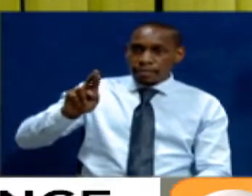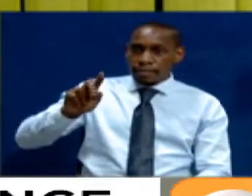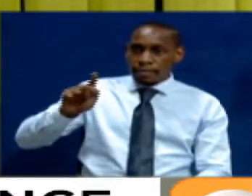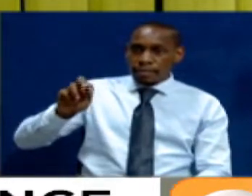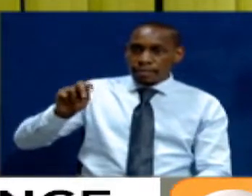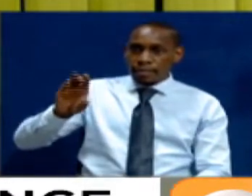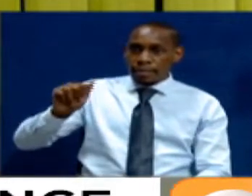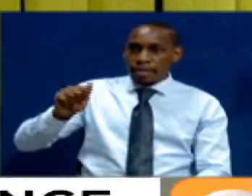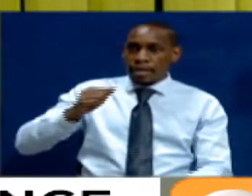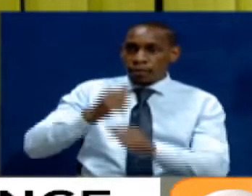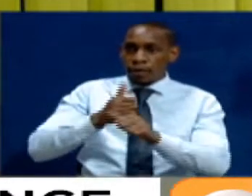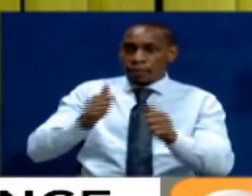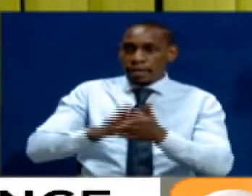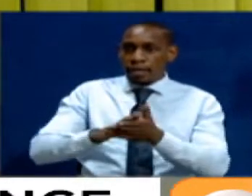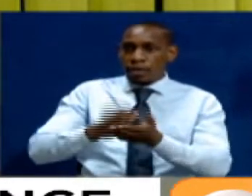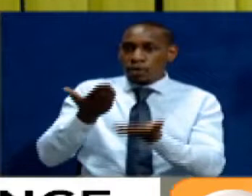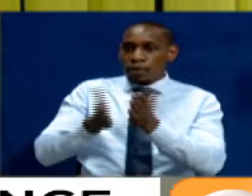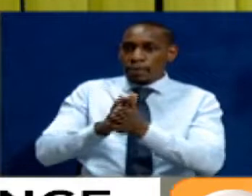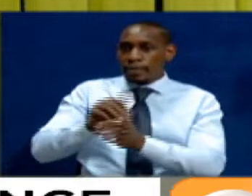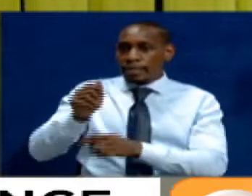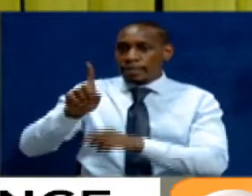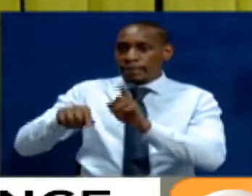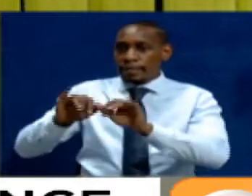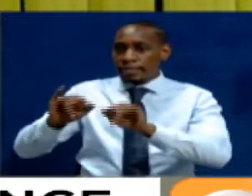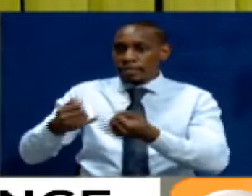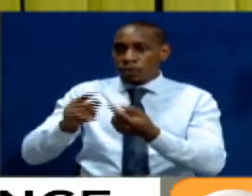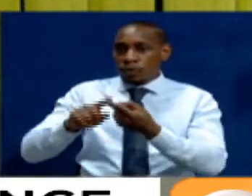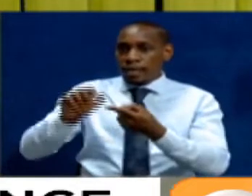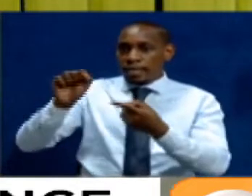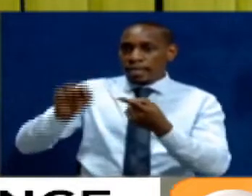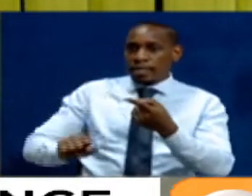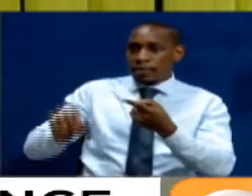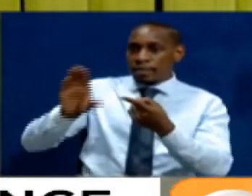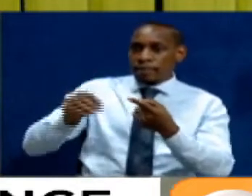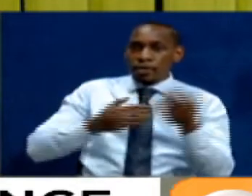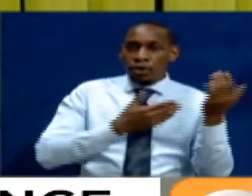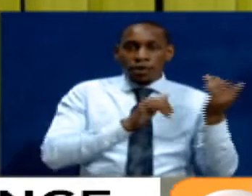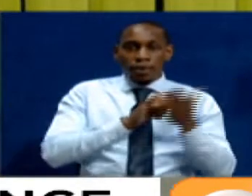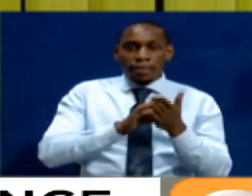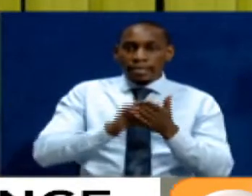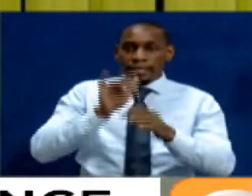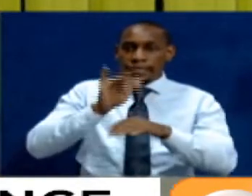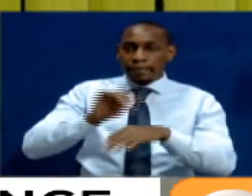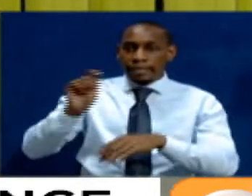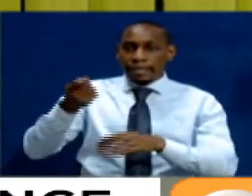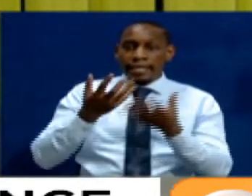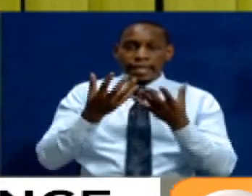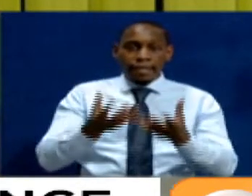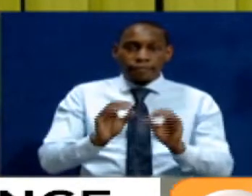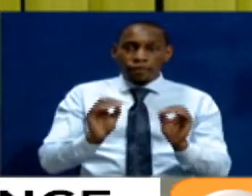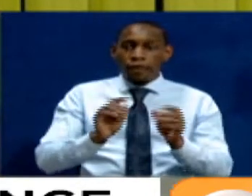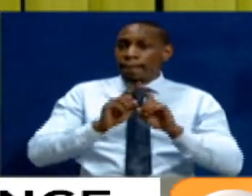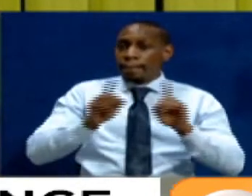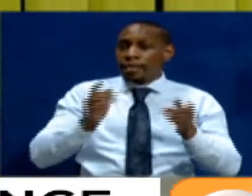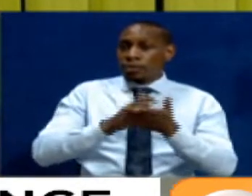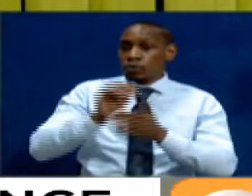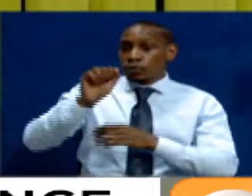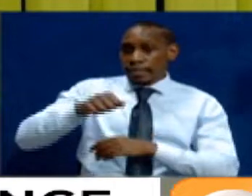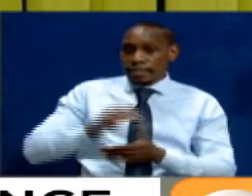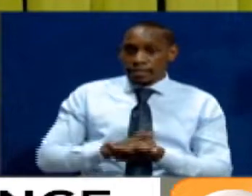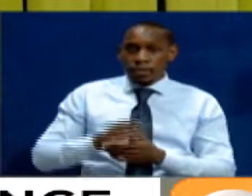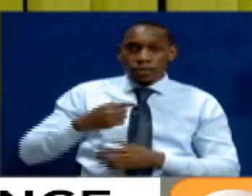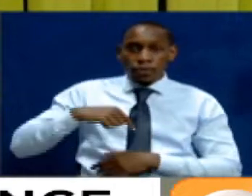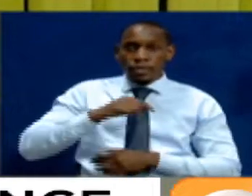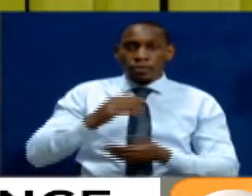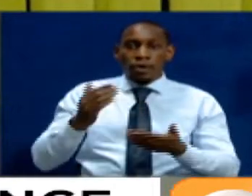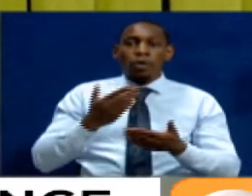very effective against the other variants that are emerging, like the South African one. We hope it doesn't get here into large quantities. But yes, we are dealing